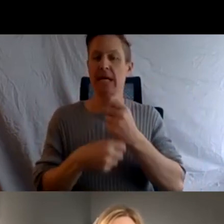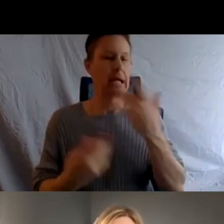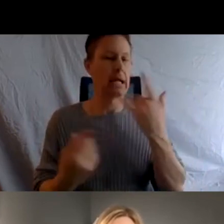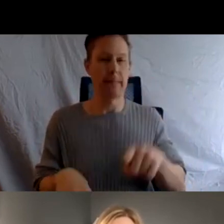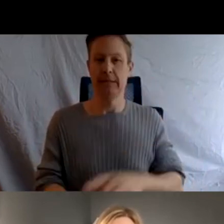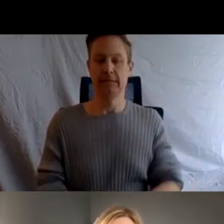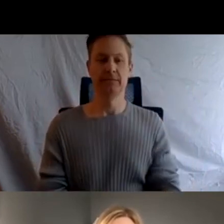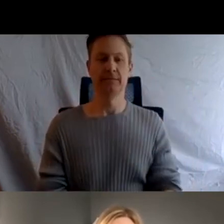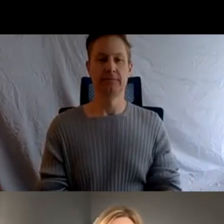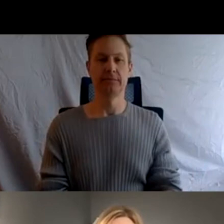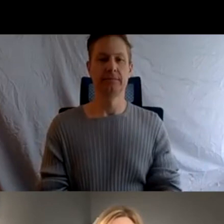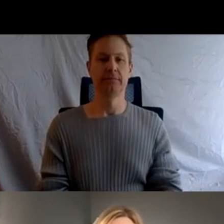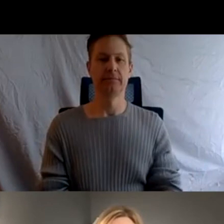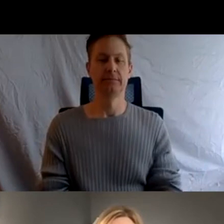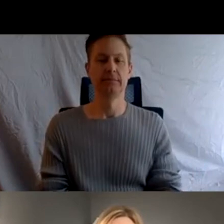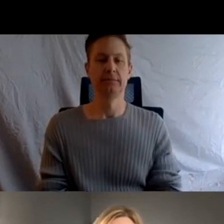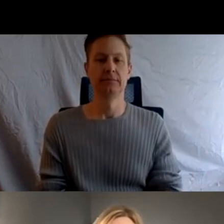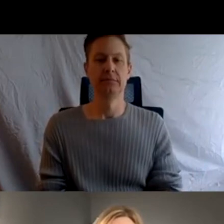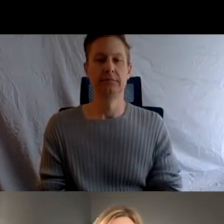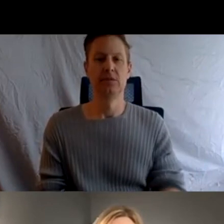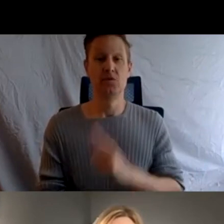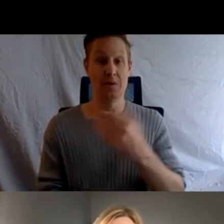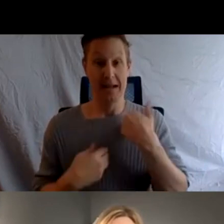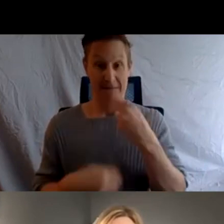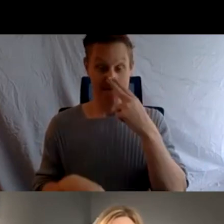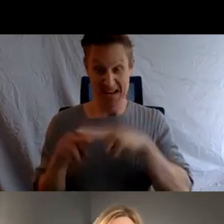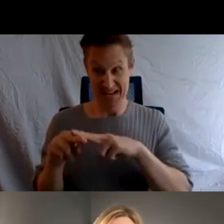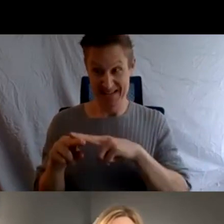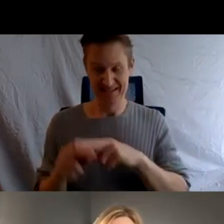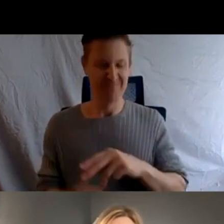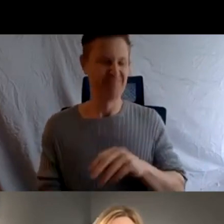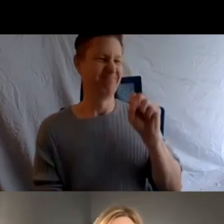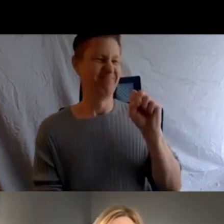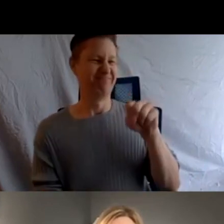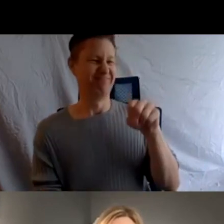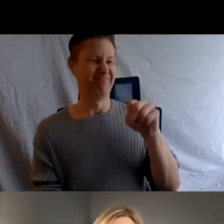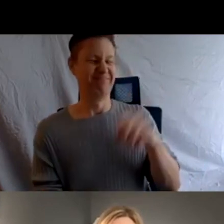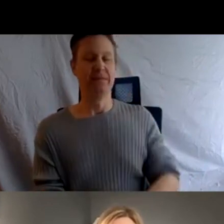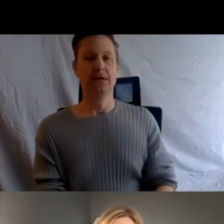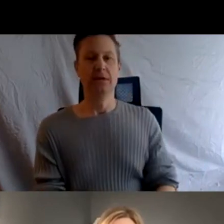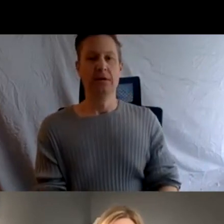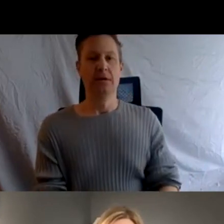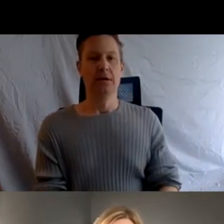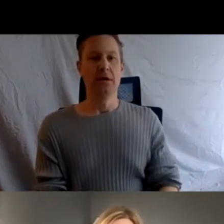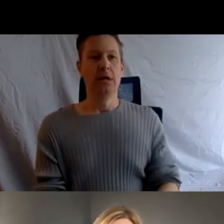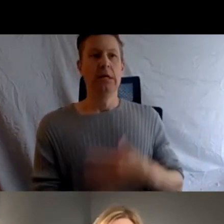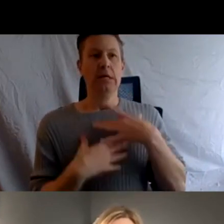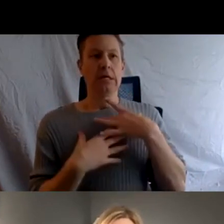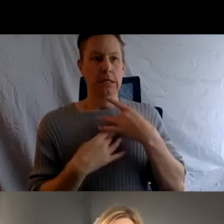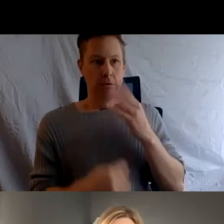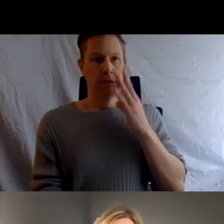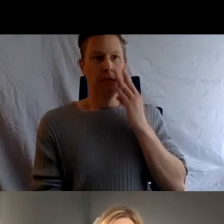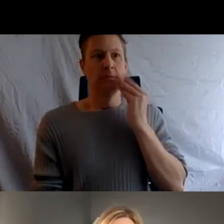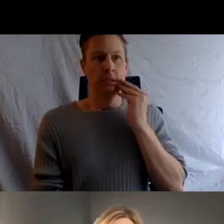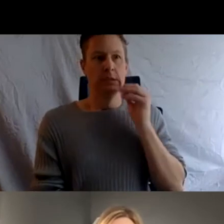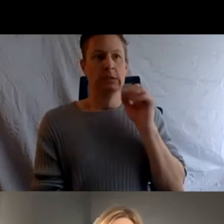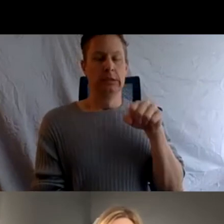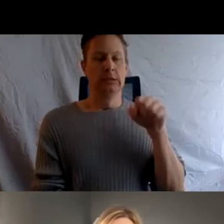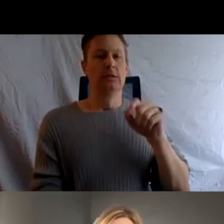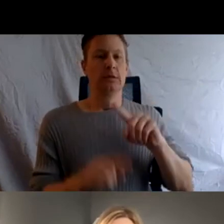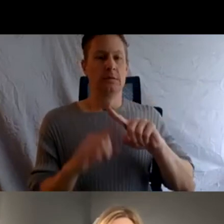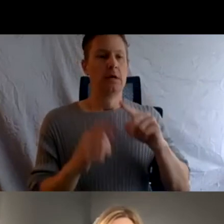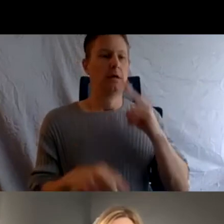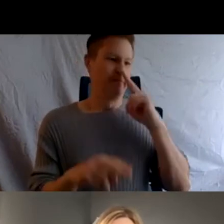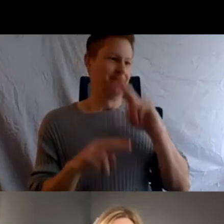had a lot of fun doing that, Hartley. Yes, it was an interesting experience, but it was a lot